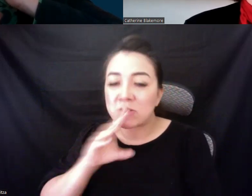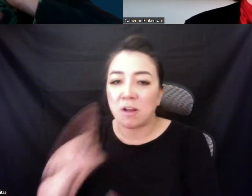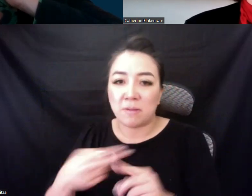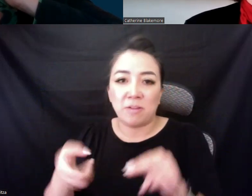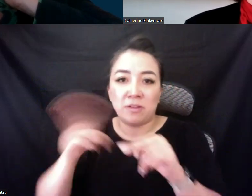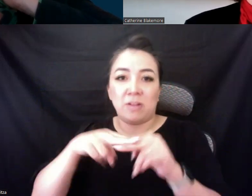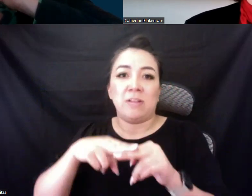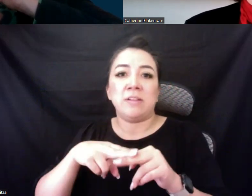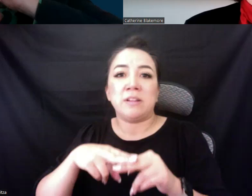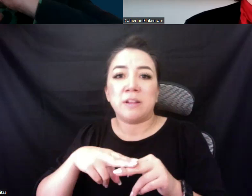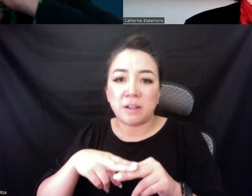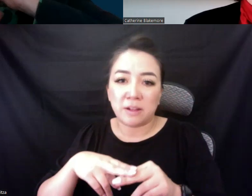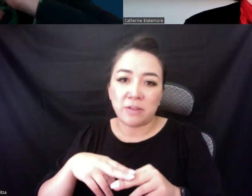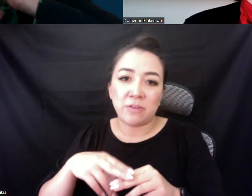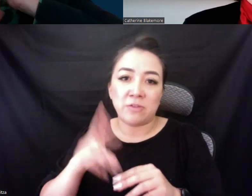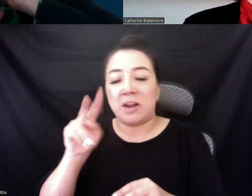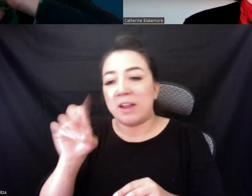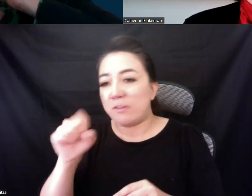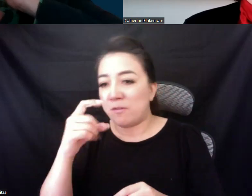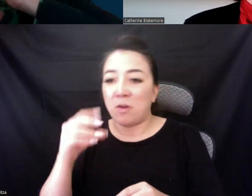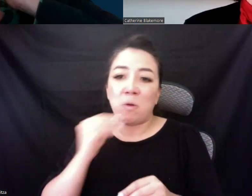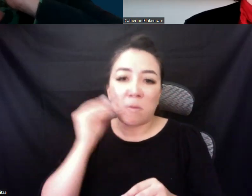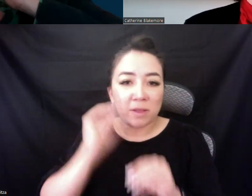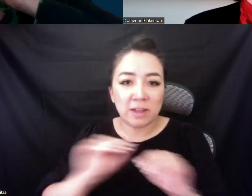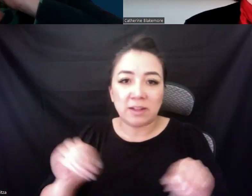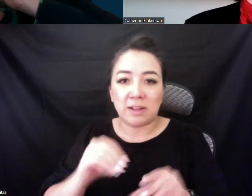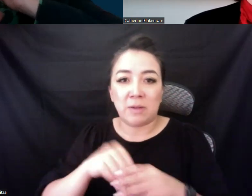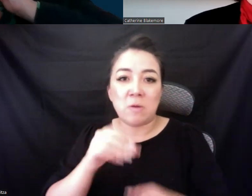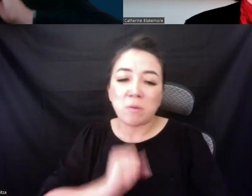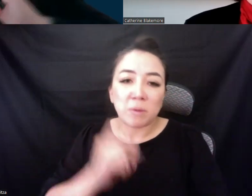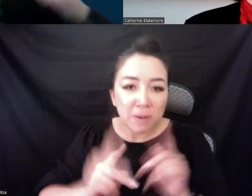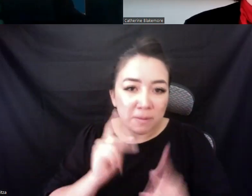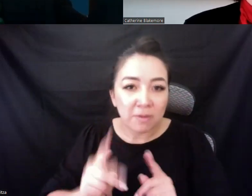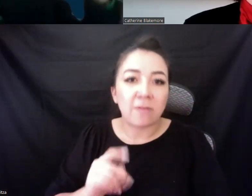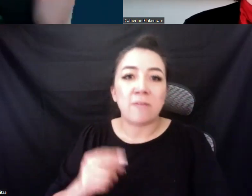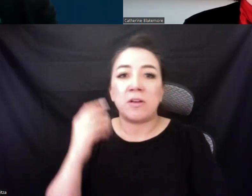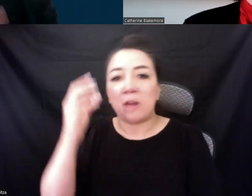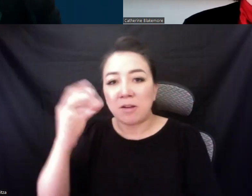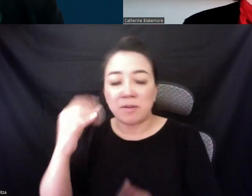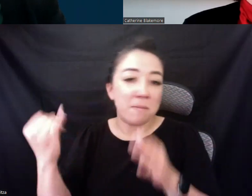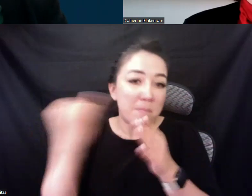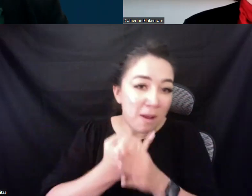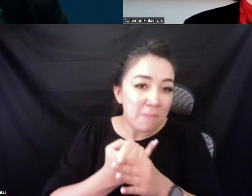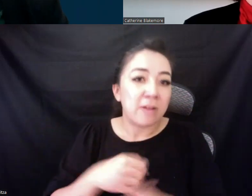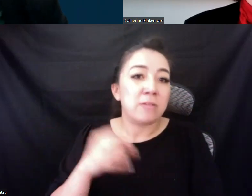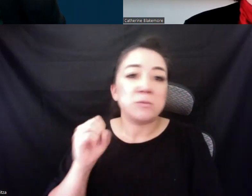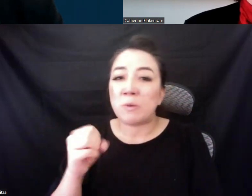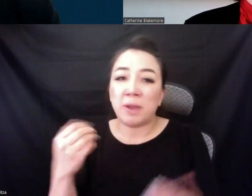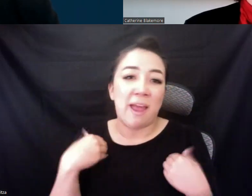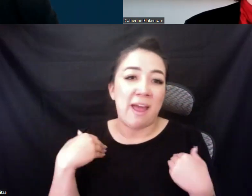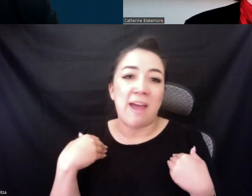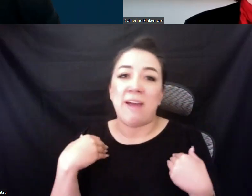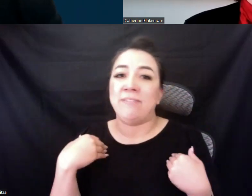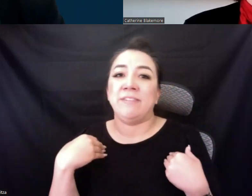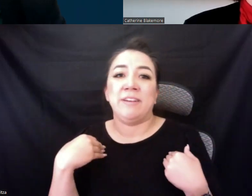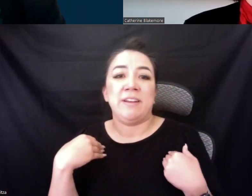of older adult homelessness and the co-occurrence of cognitive impairment. So, we have a stellar